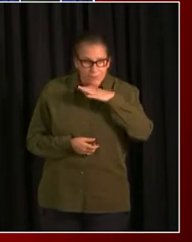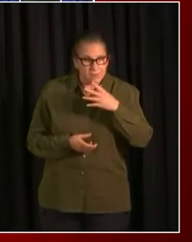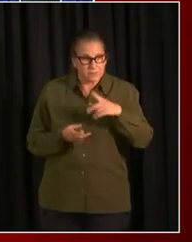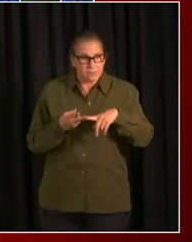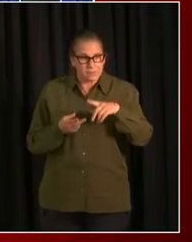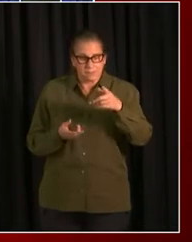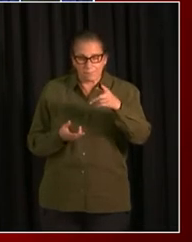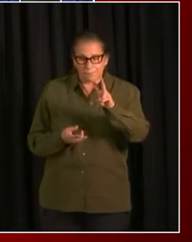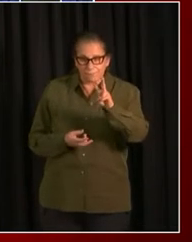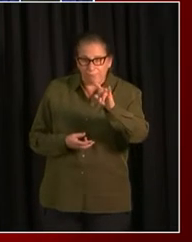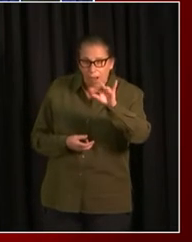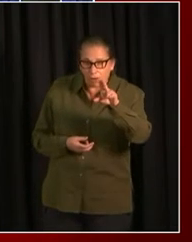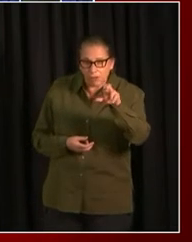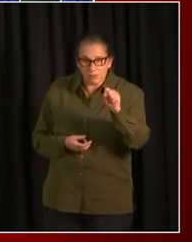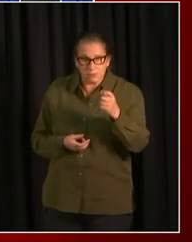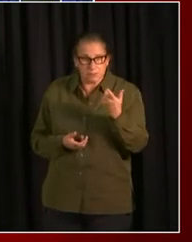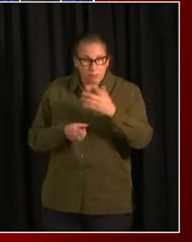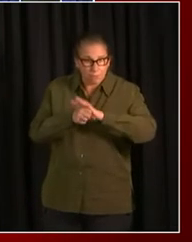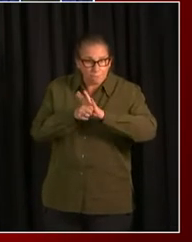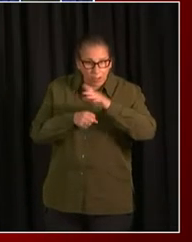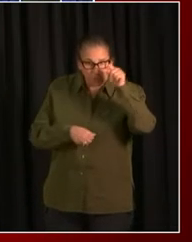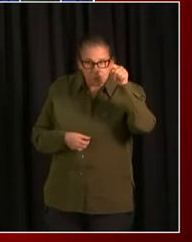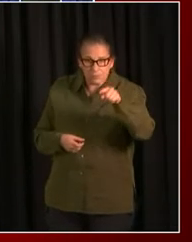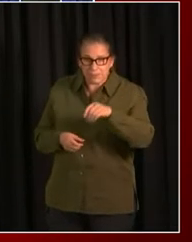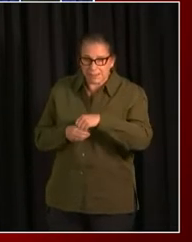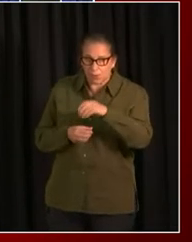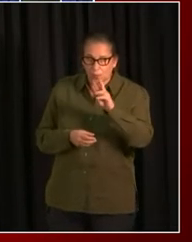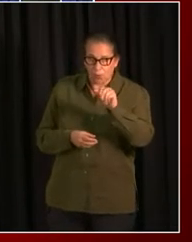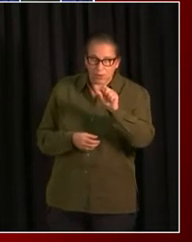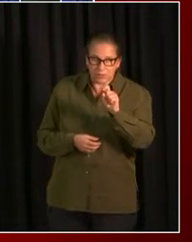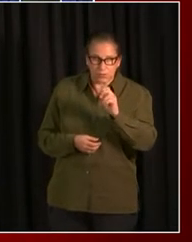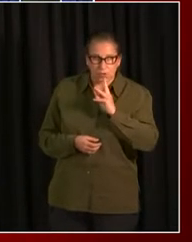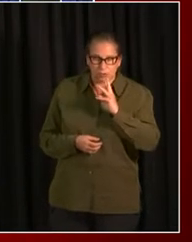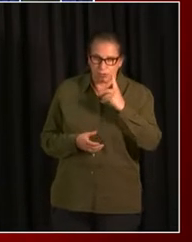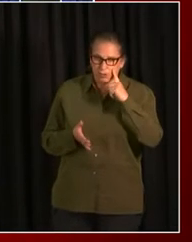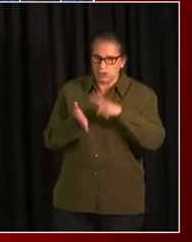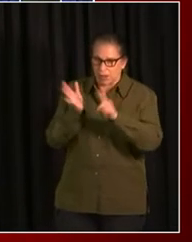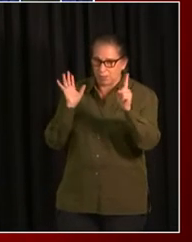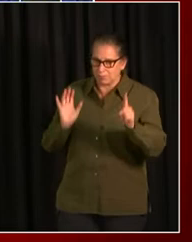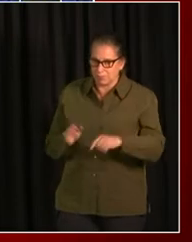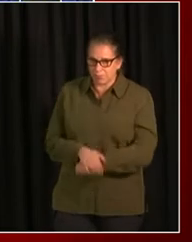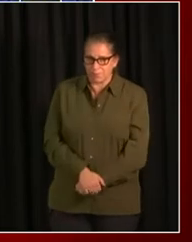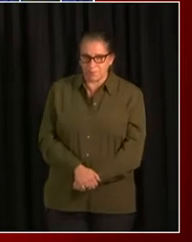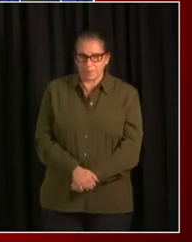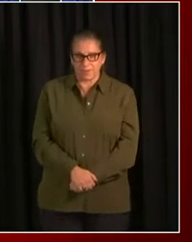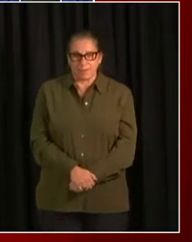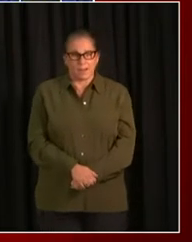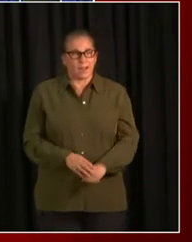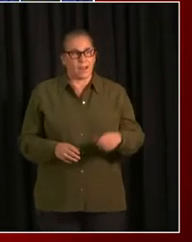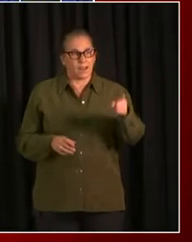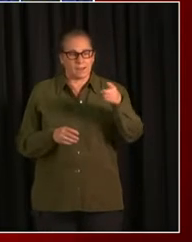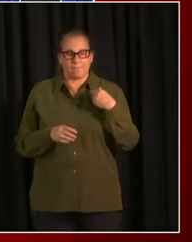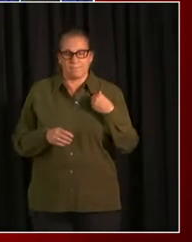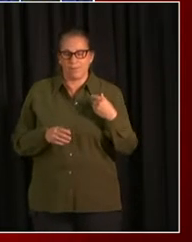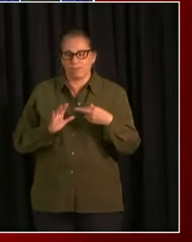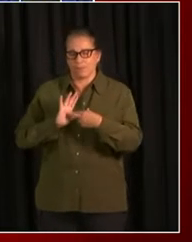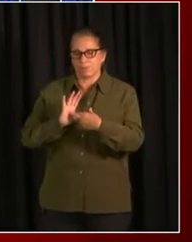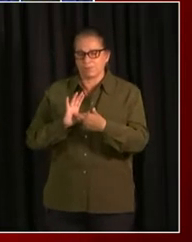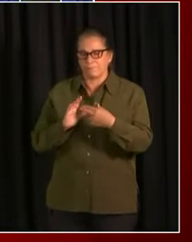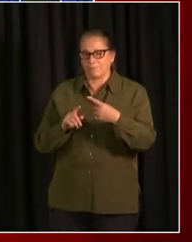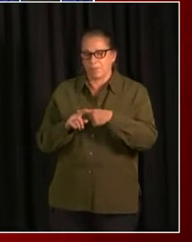That question is for... Hey, this is Sweeta Iyengar from DC Health. There are not